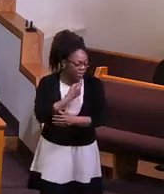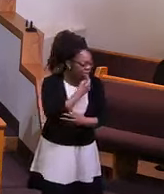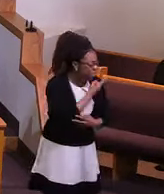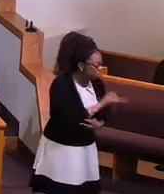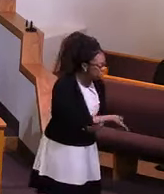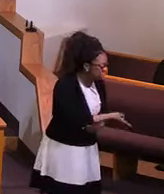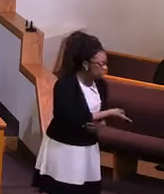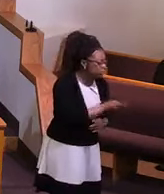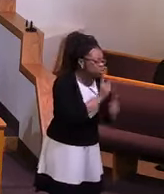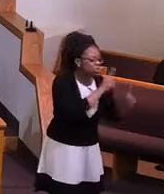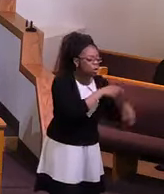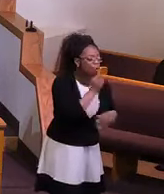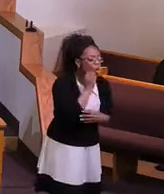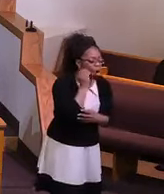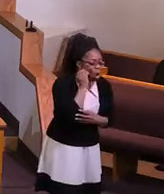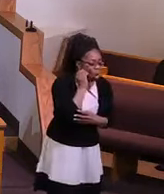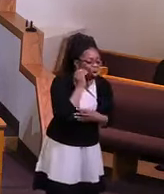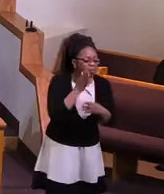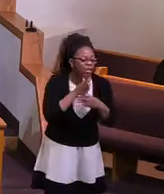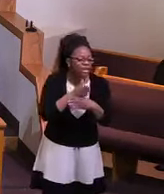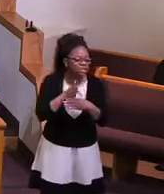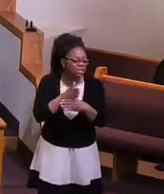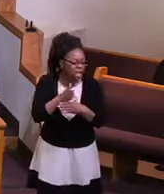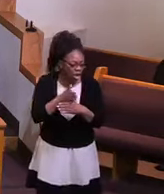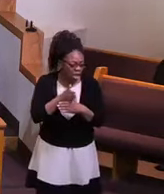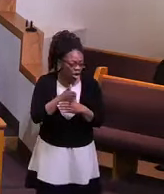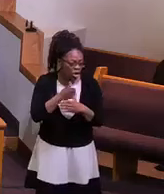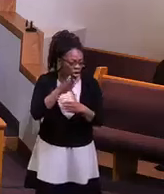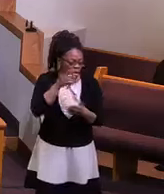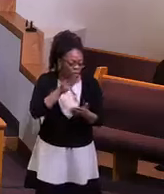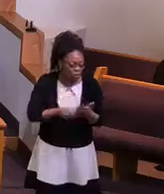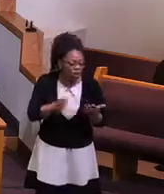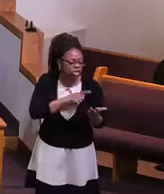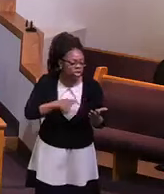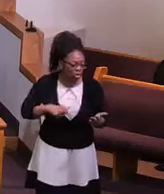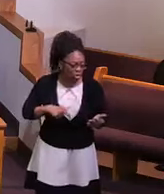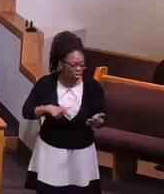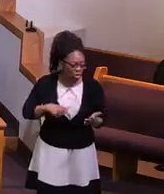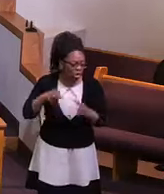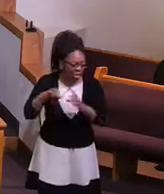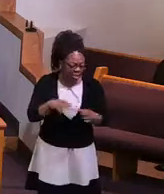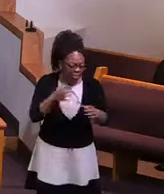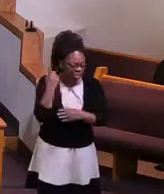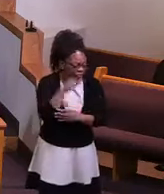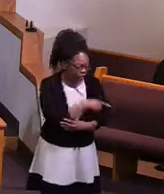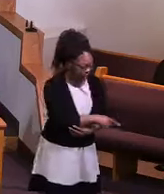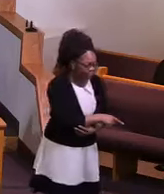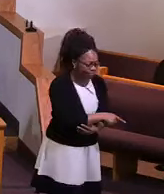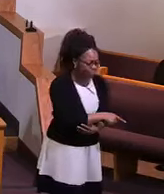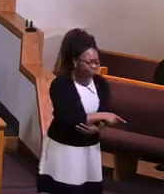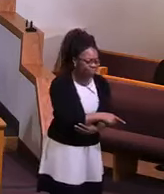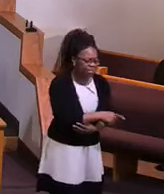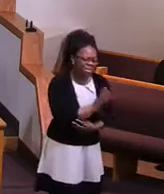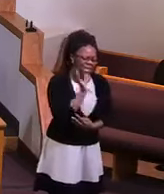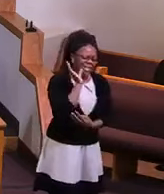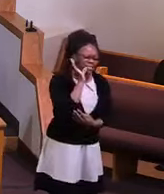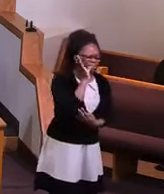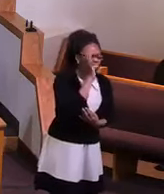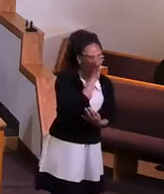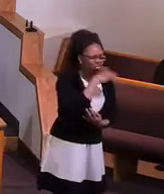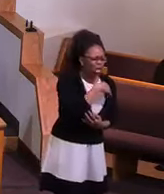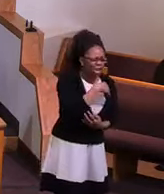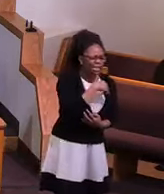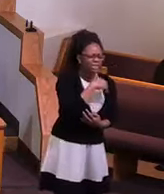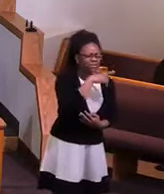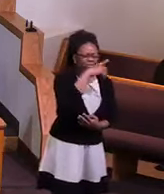and share what the Lord has done for him. It's strange because